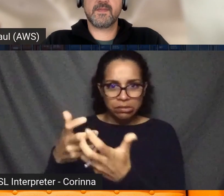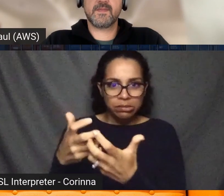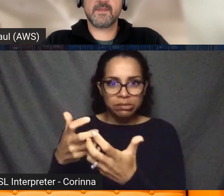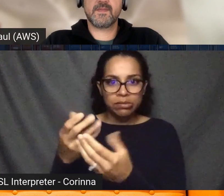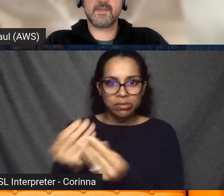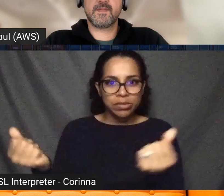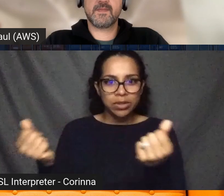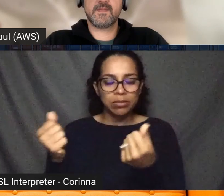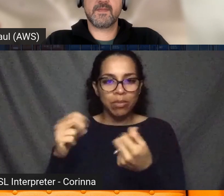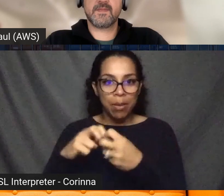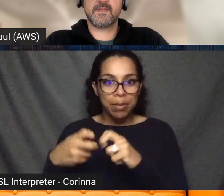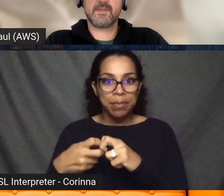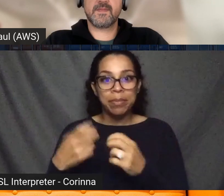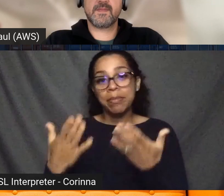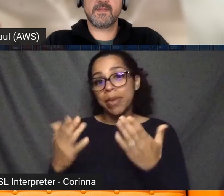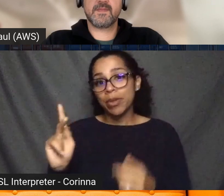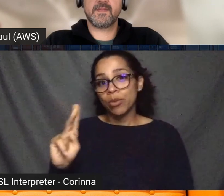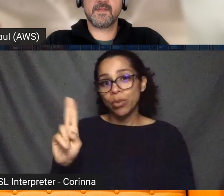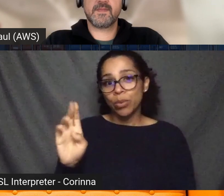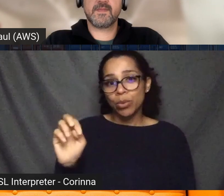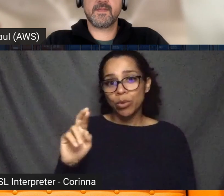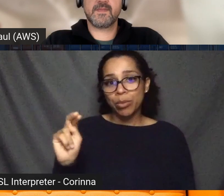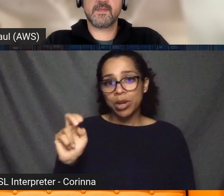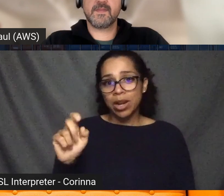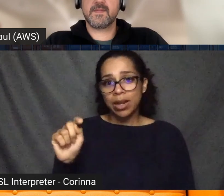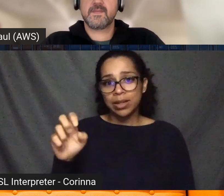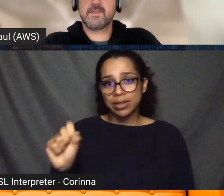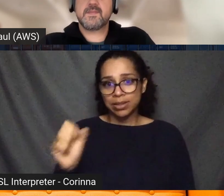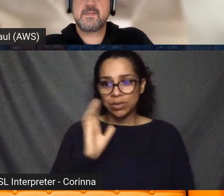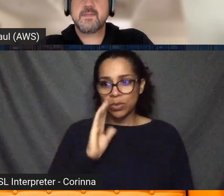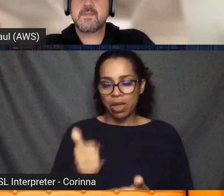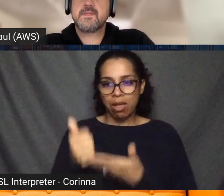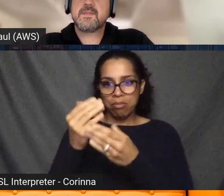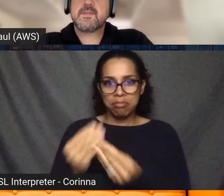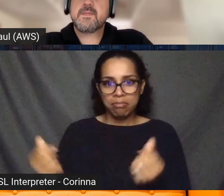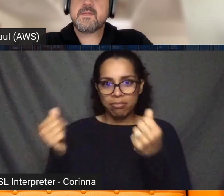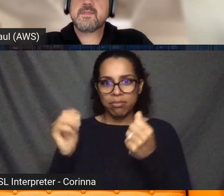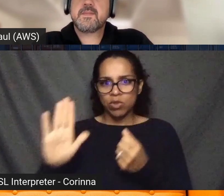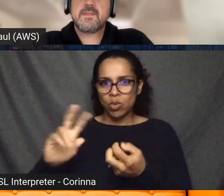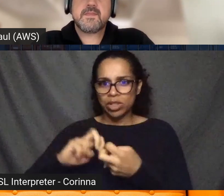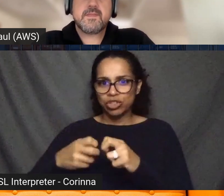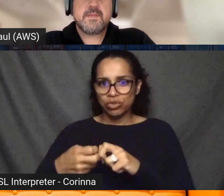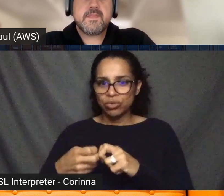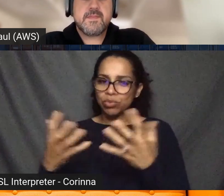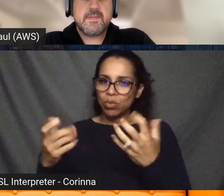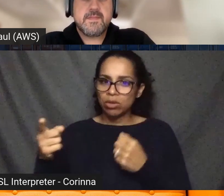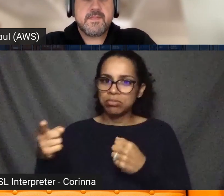a way natively in Kubernetes to get whatever you're trying to do and be successful.